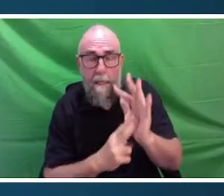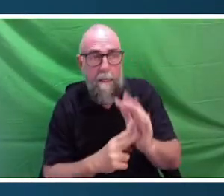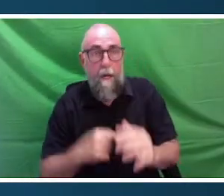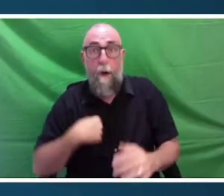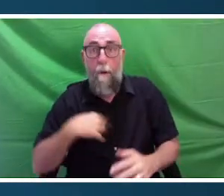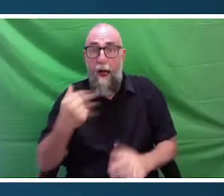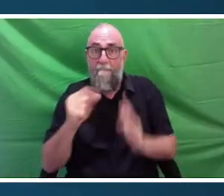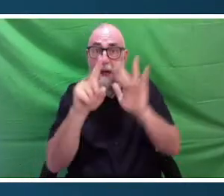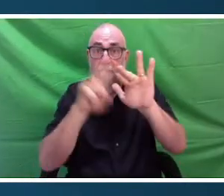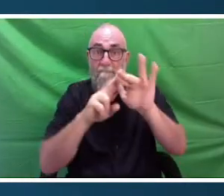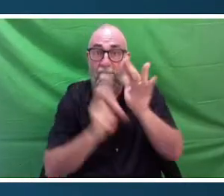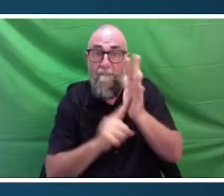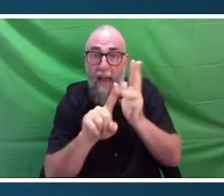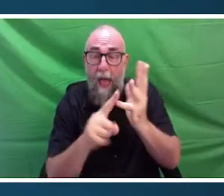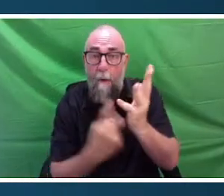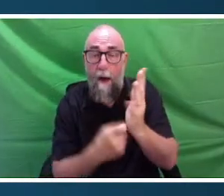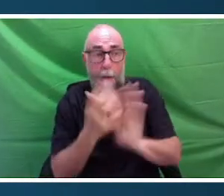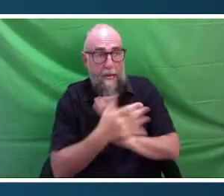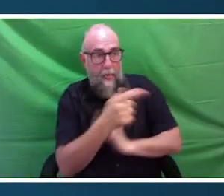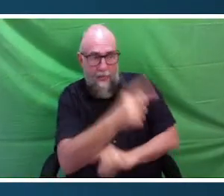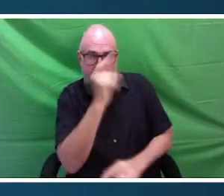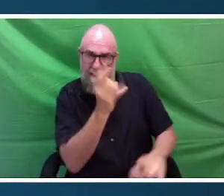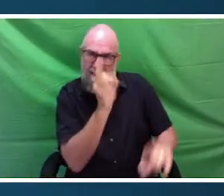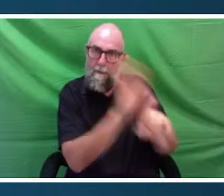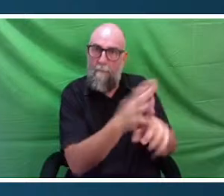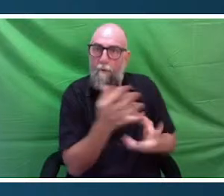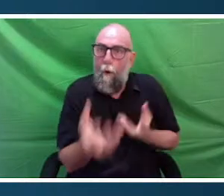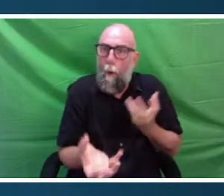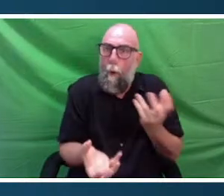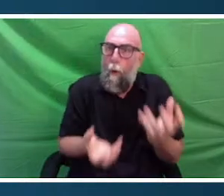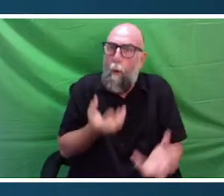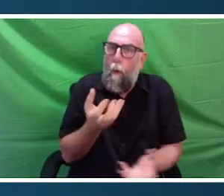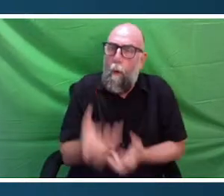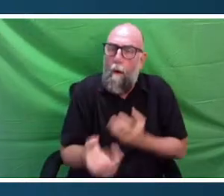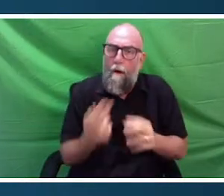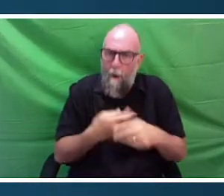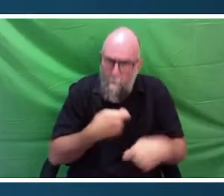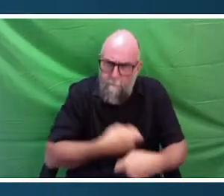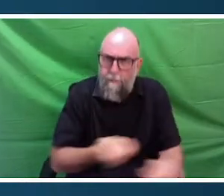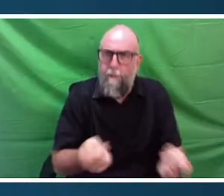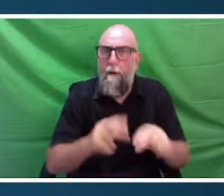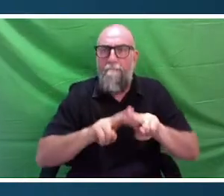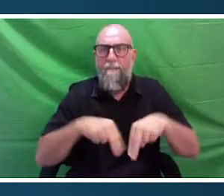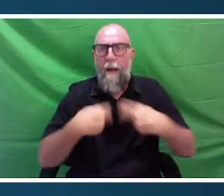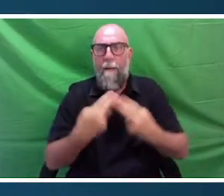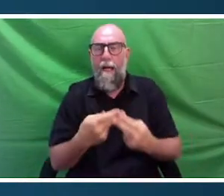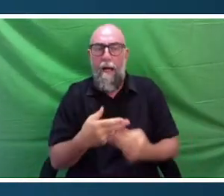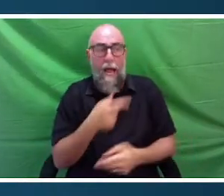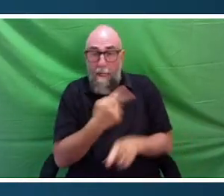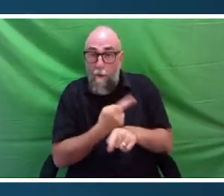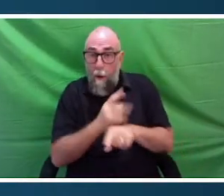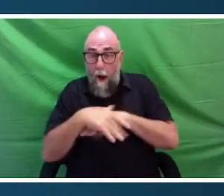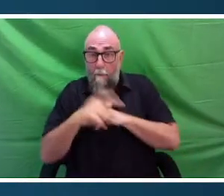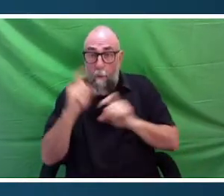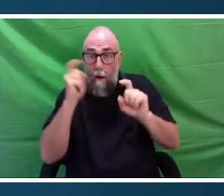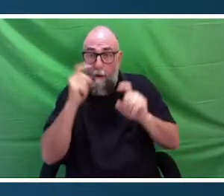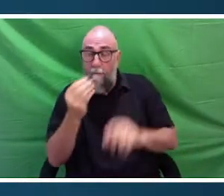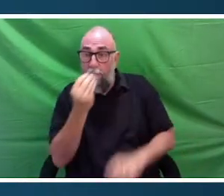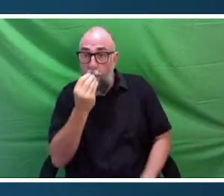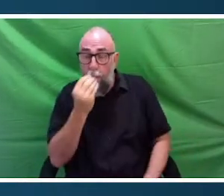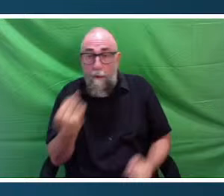our families ourselves." These men were not speaking of food security. They